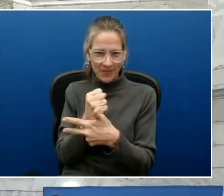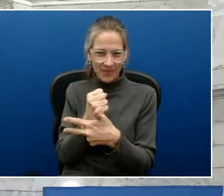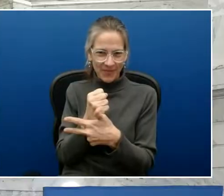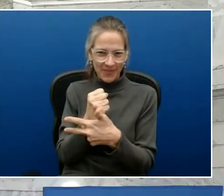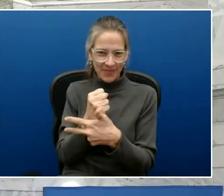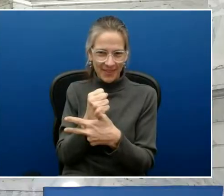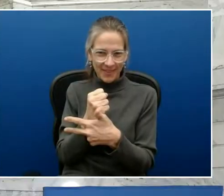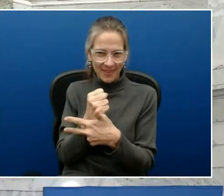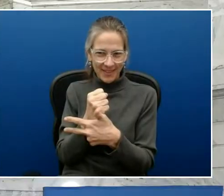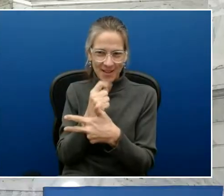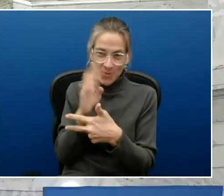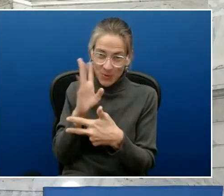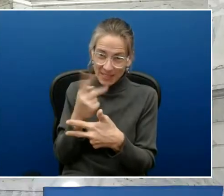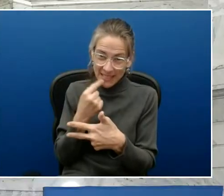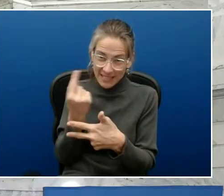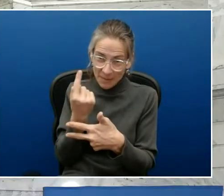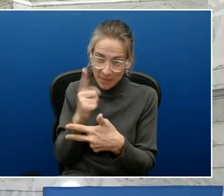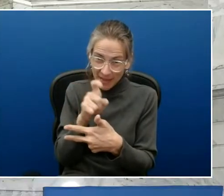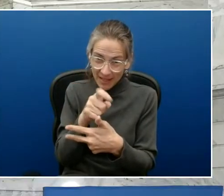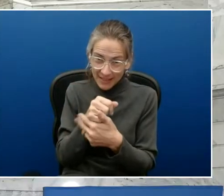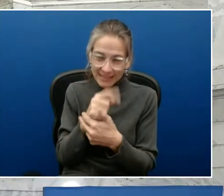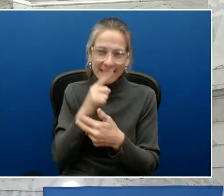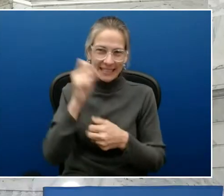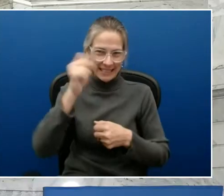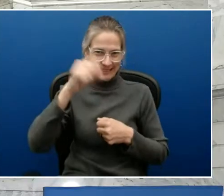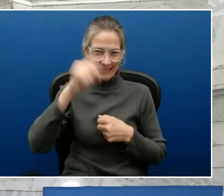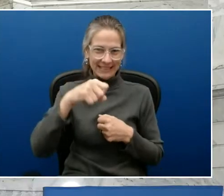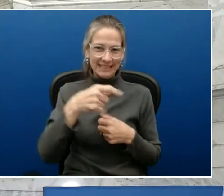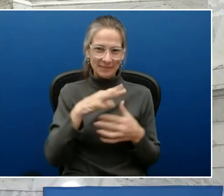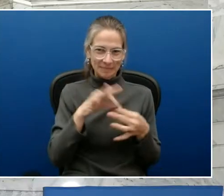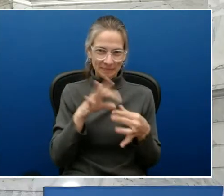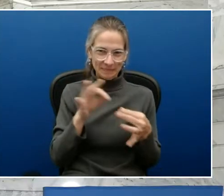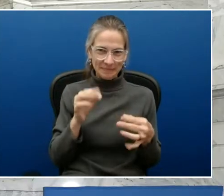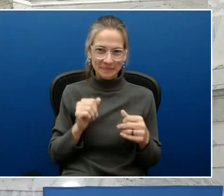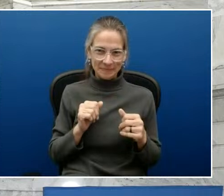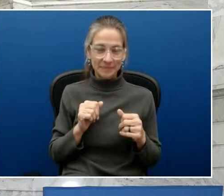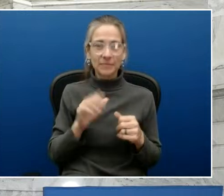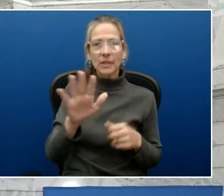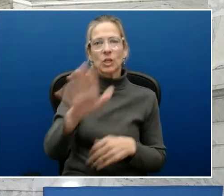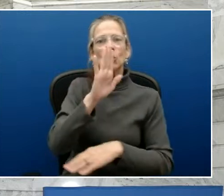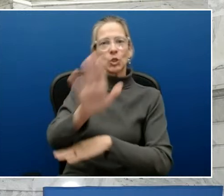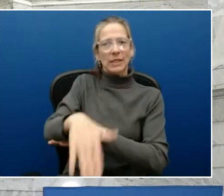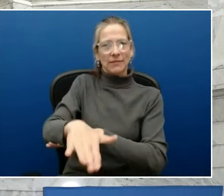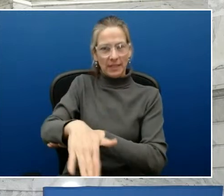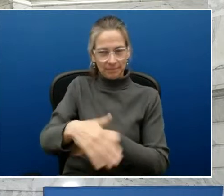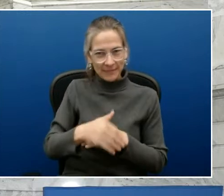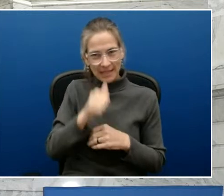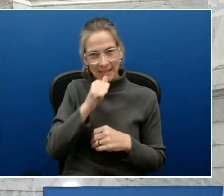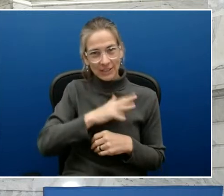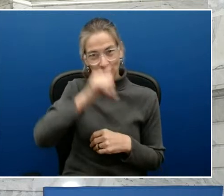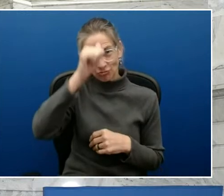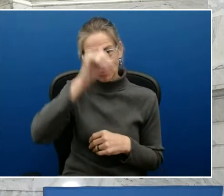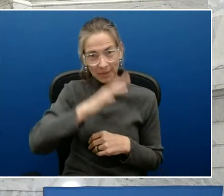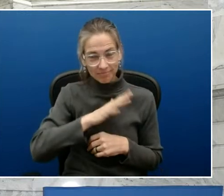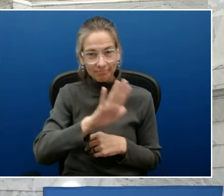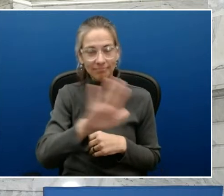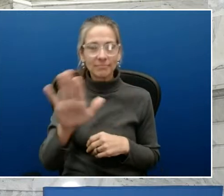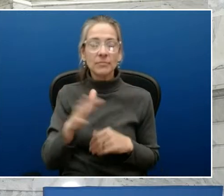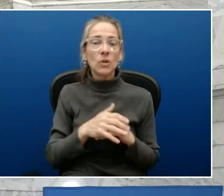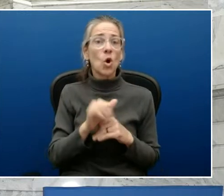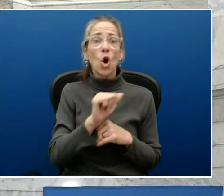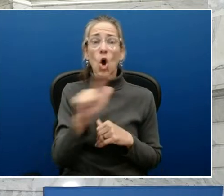Would you like to say a few words? Yes. Good evening, ladies and gentlemen, fellow civilians and